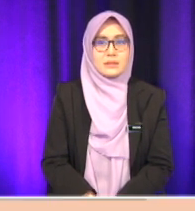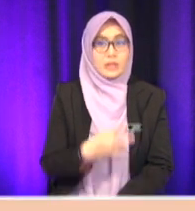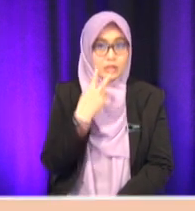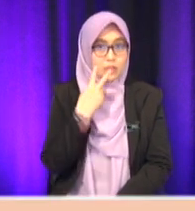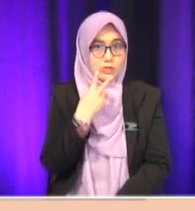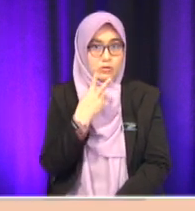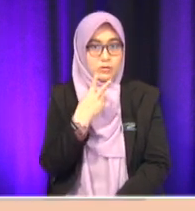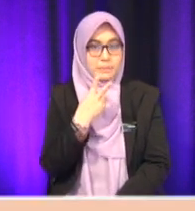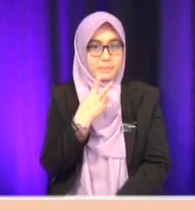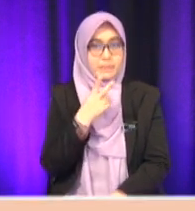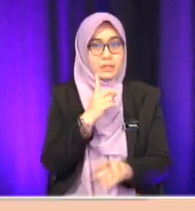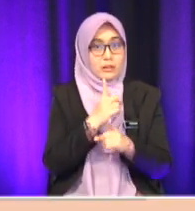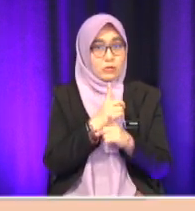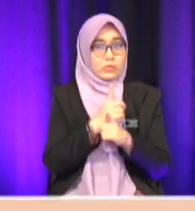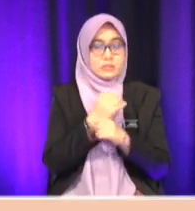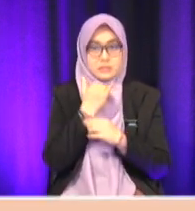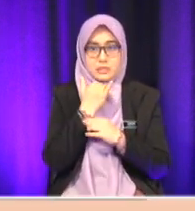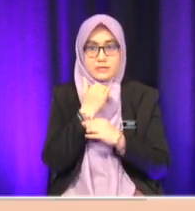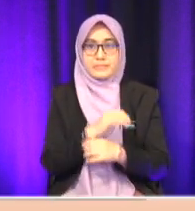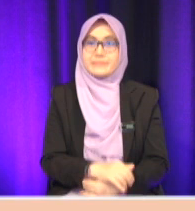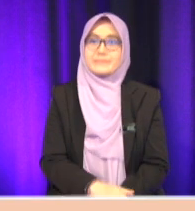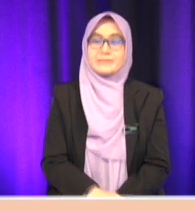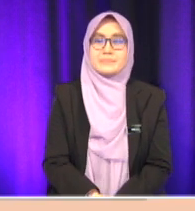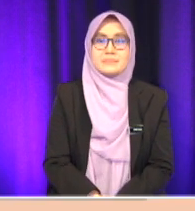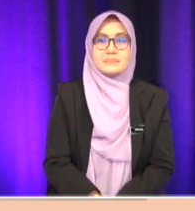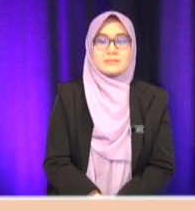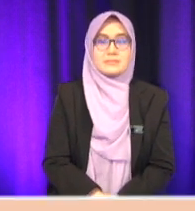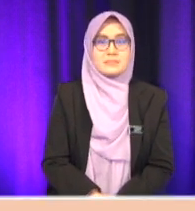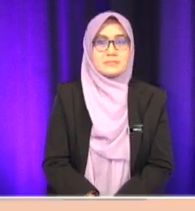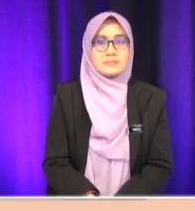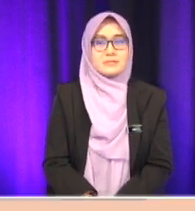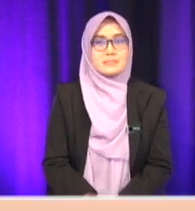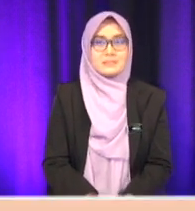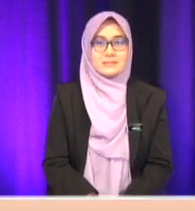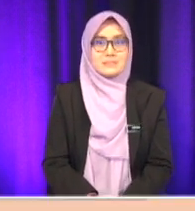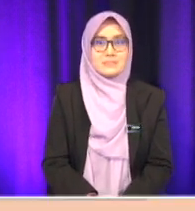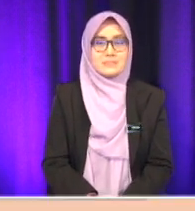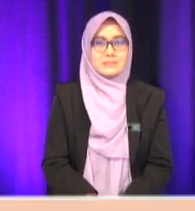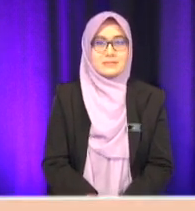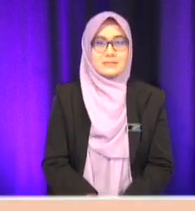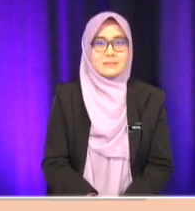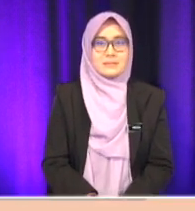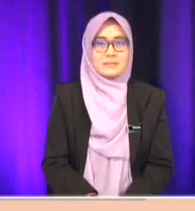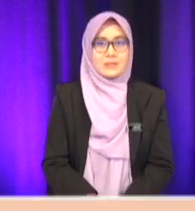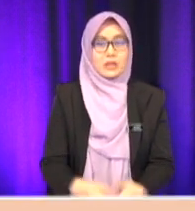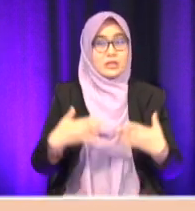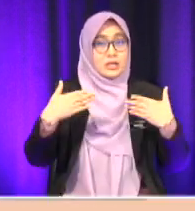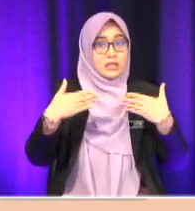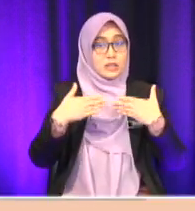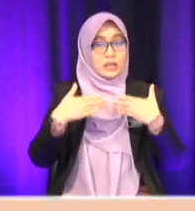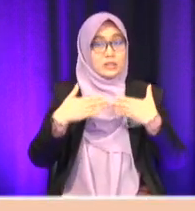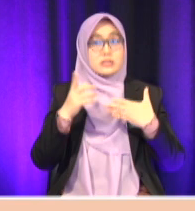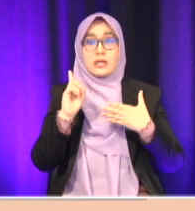Is it despite, since, or although?